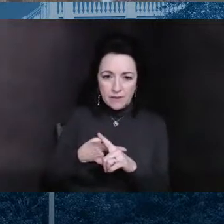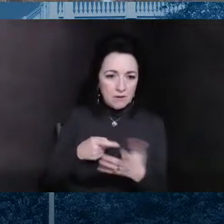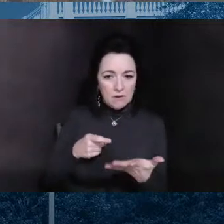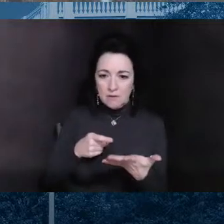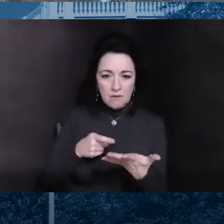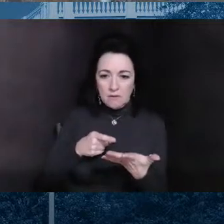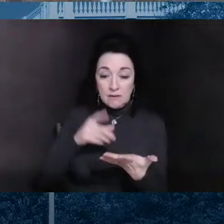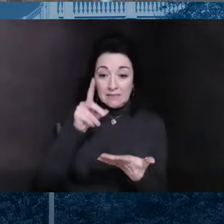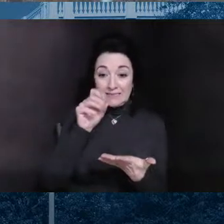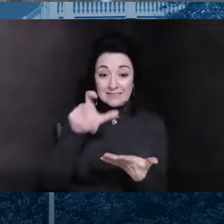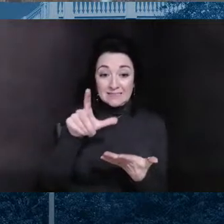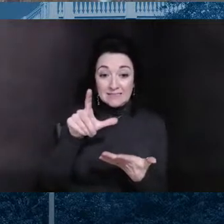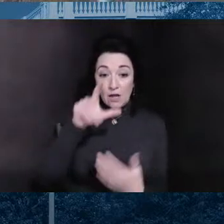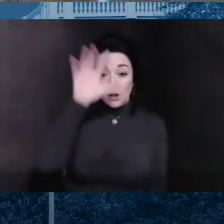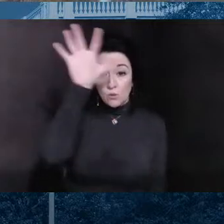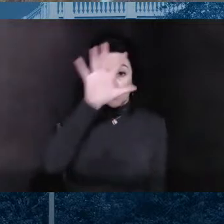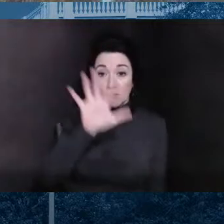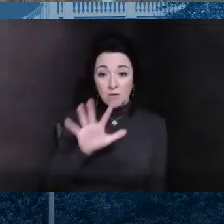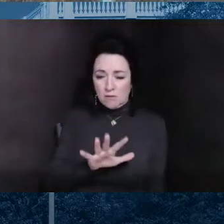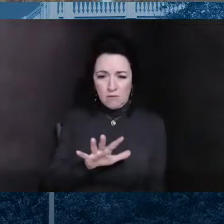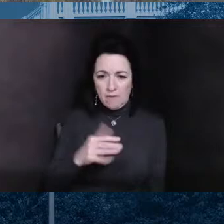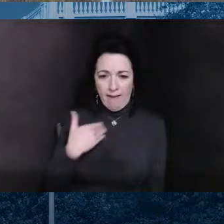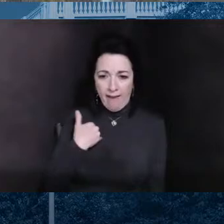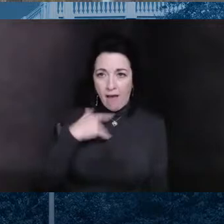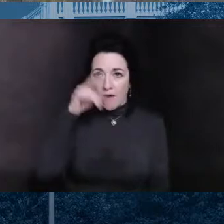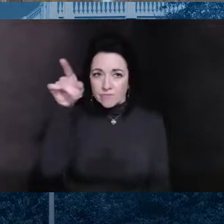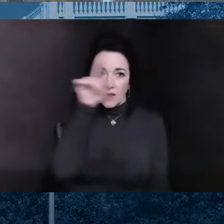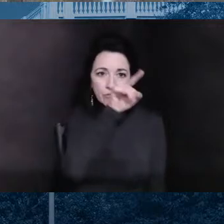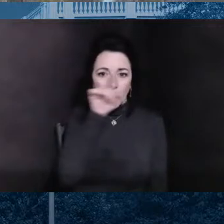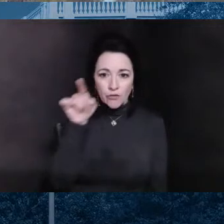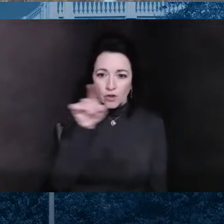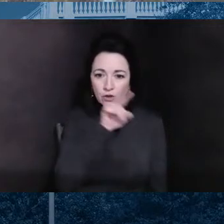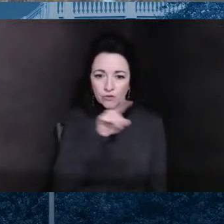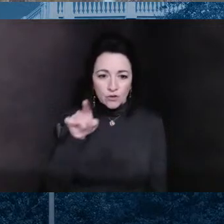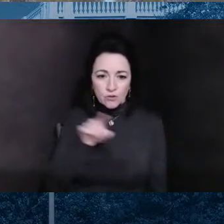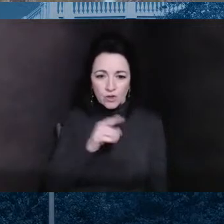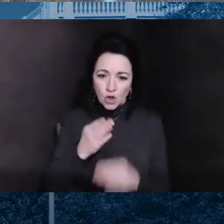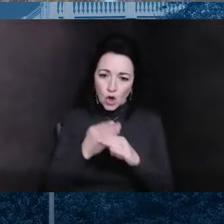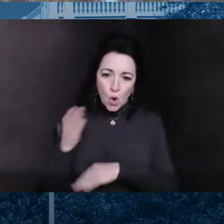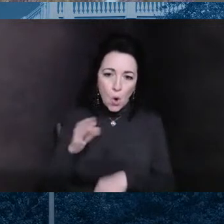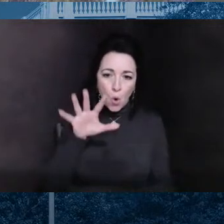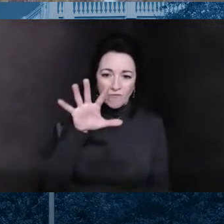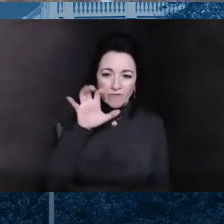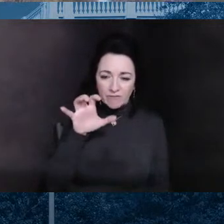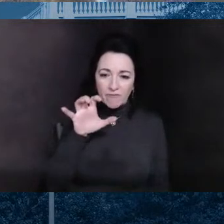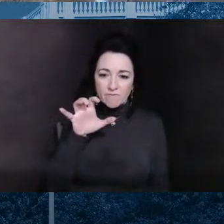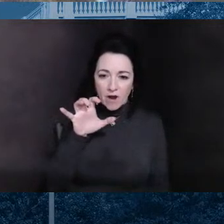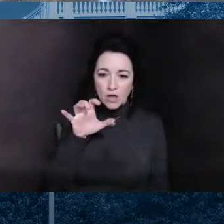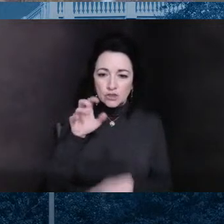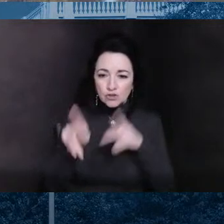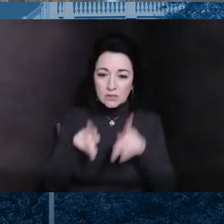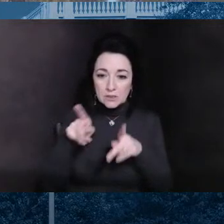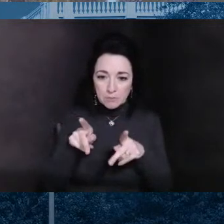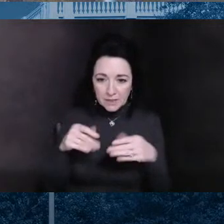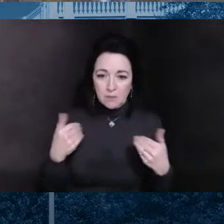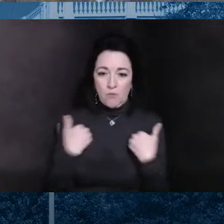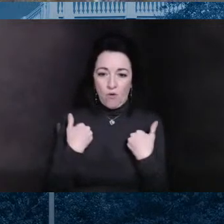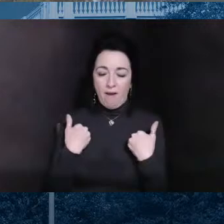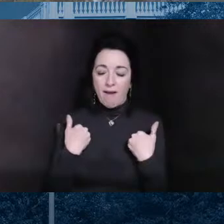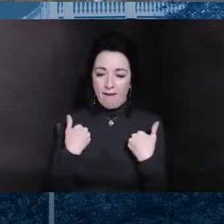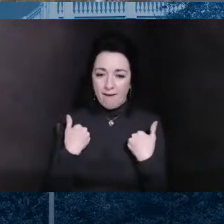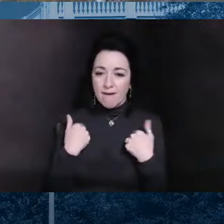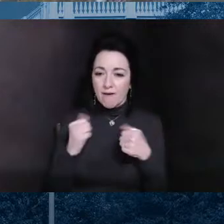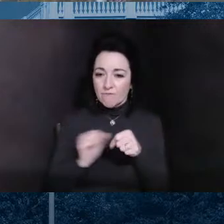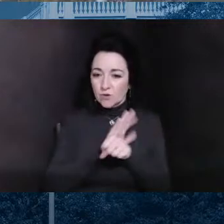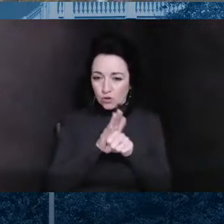lit up. When we looked at the zip codes that had over 500 cases per 100,000 people, much of the